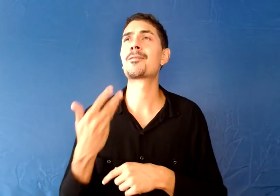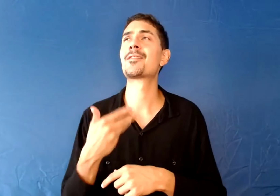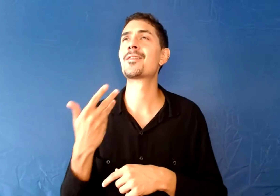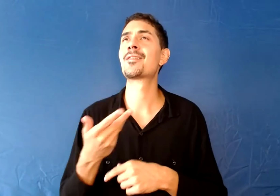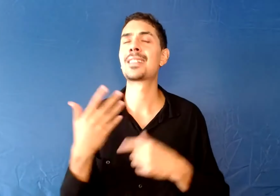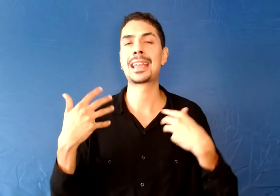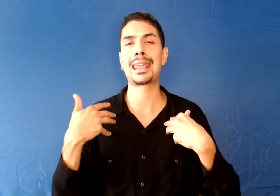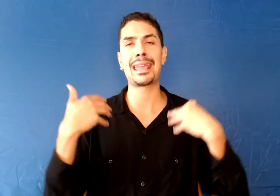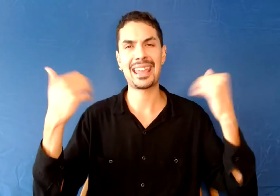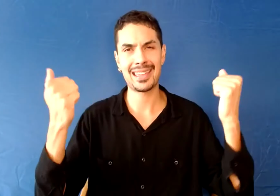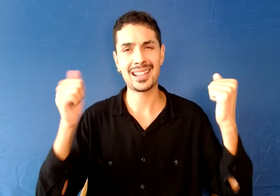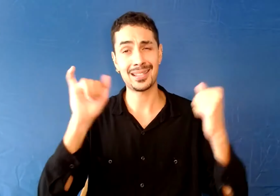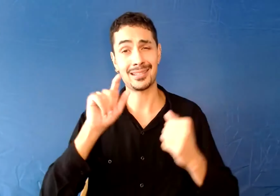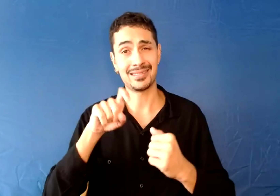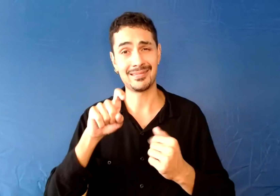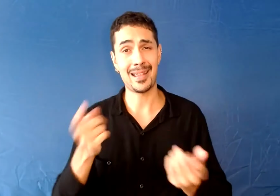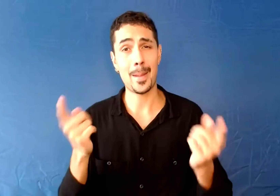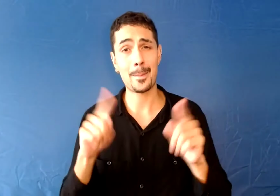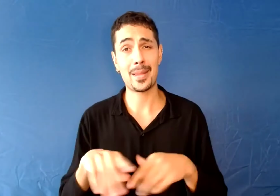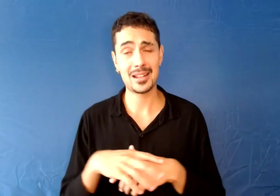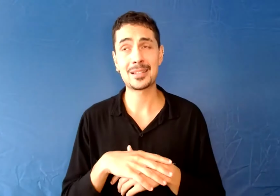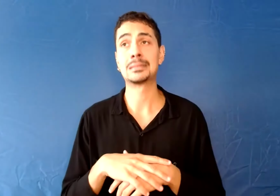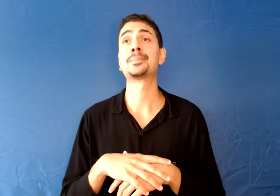healing that needs to happen. And I think that's where the